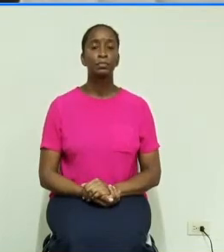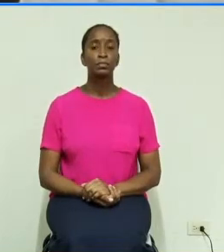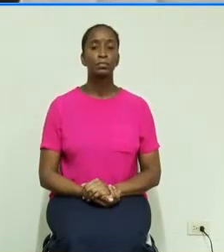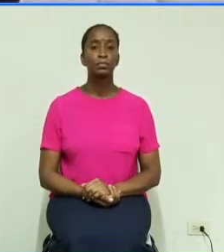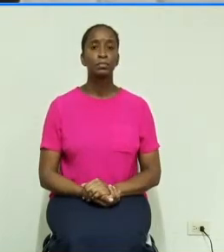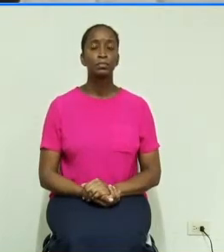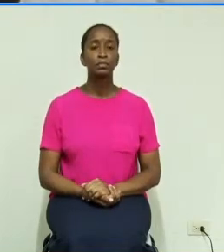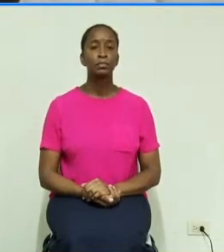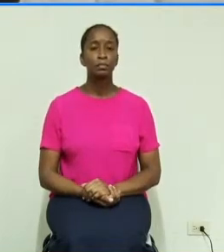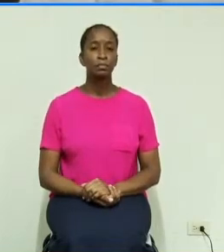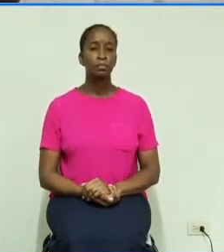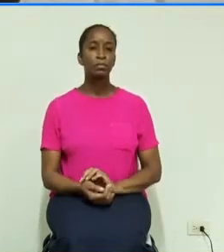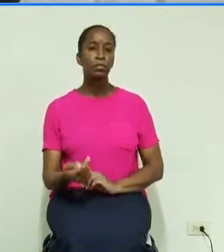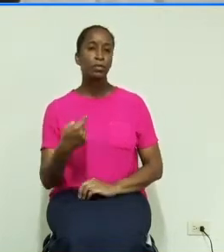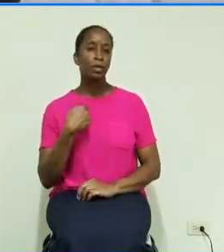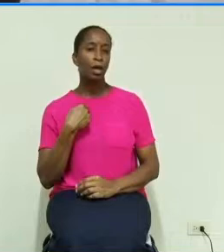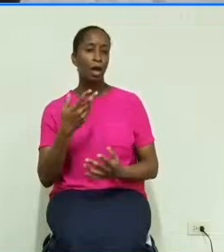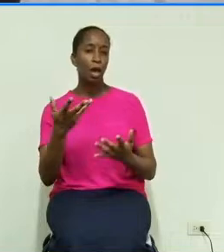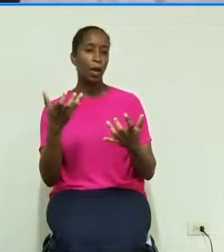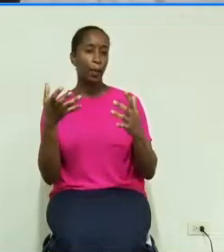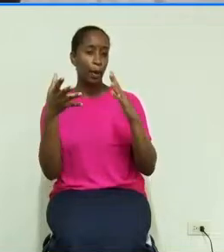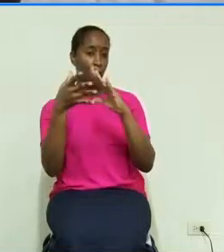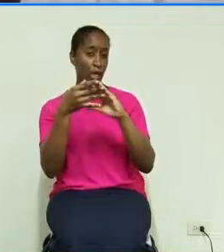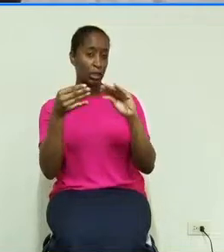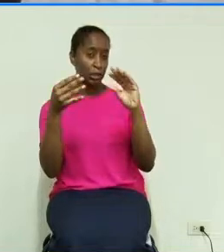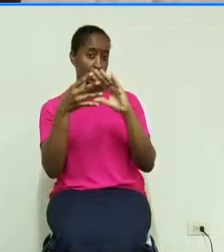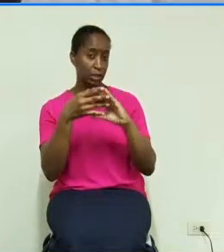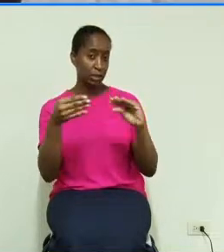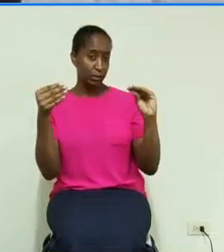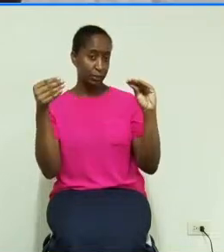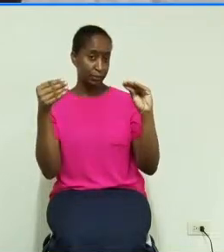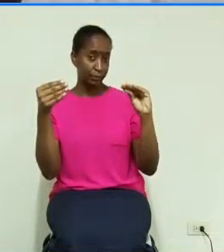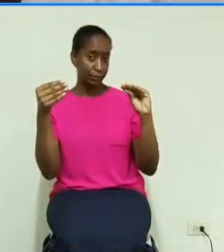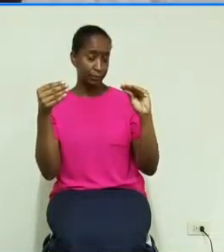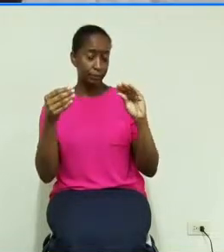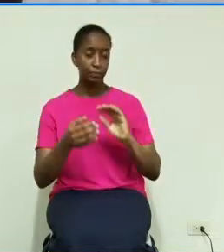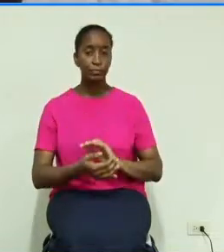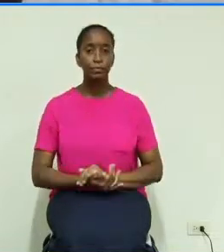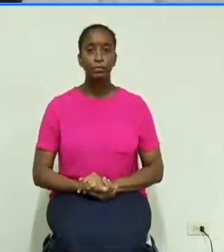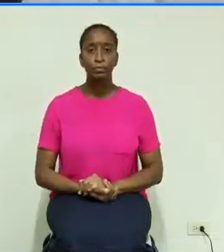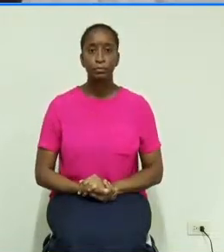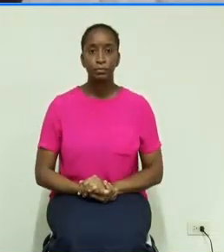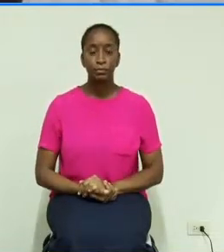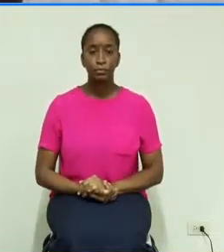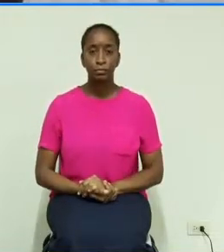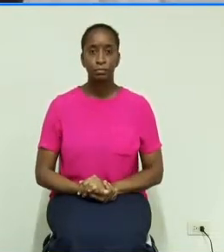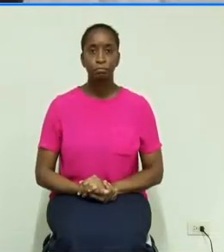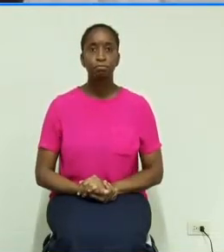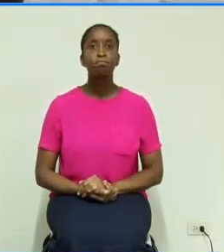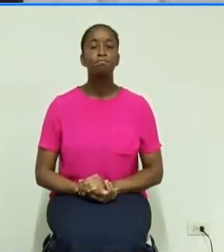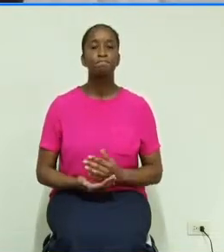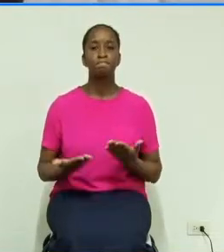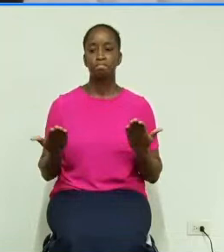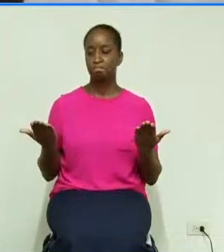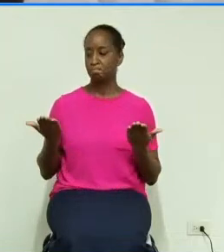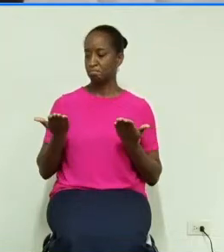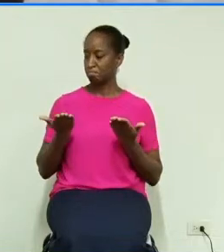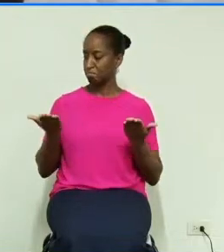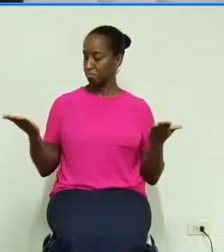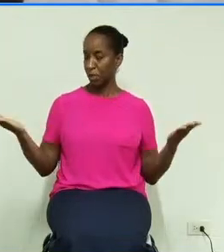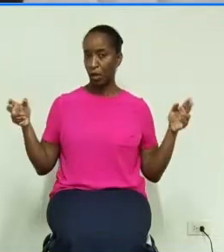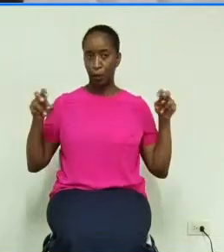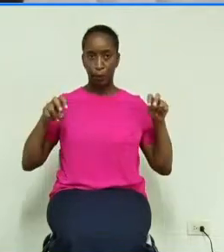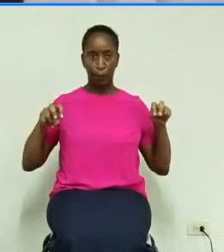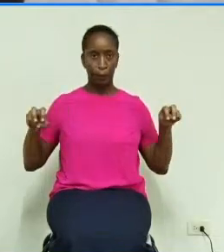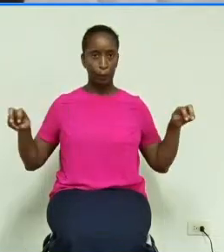we move to the panel. First of all, we have a very skilled and well-qualified panel, but I need to tell you